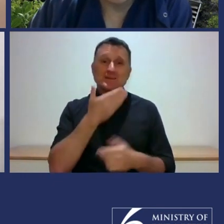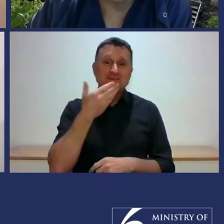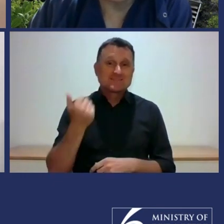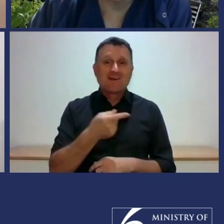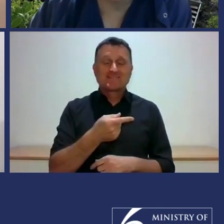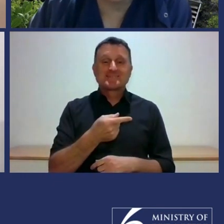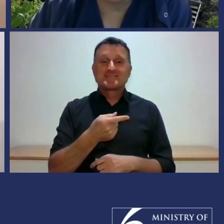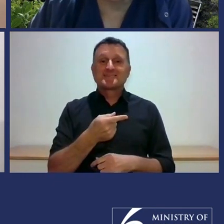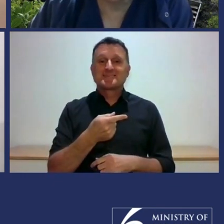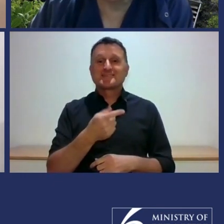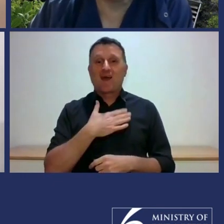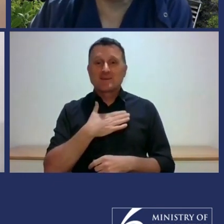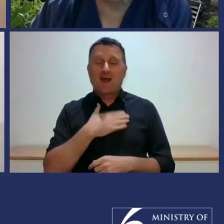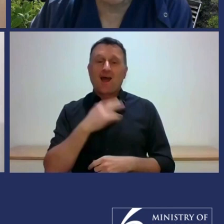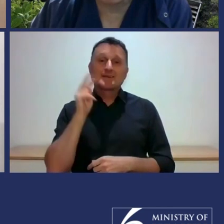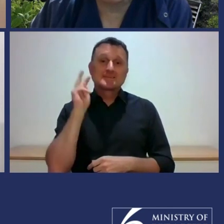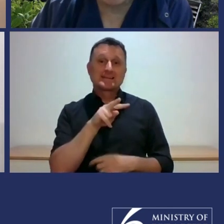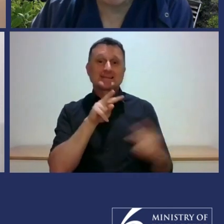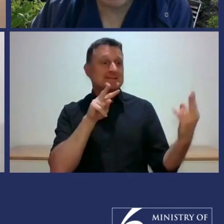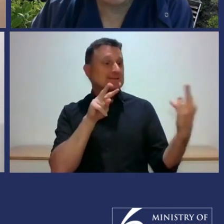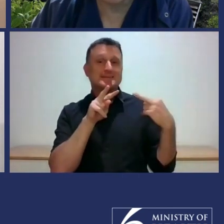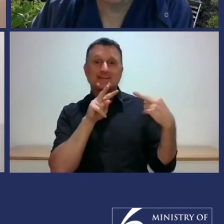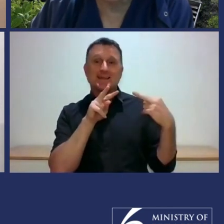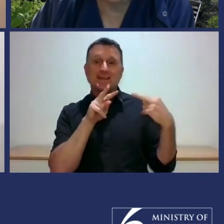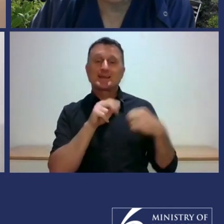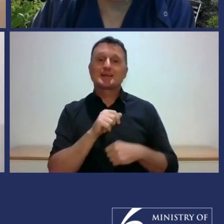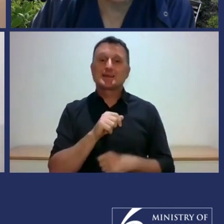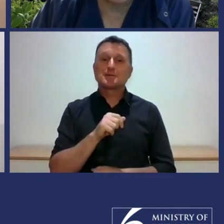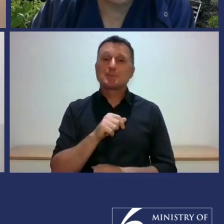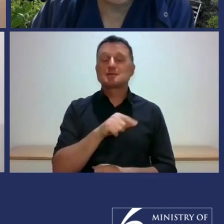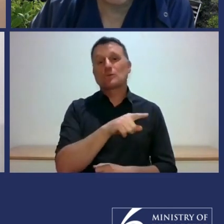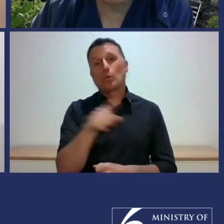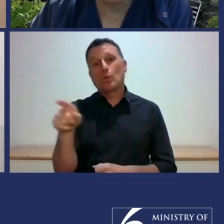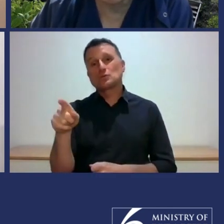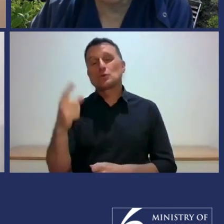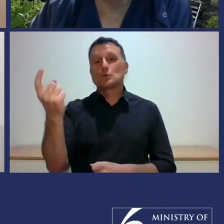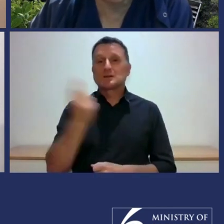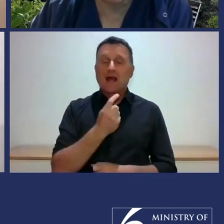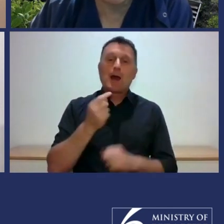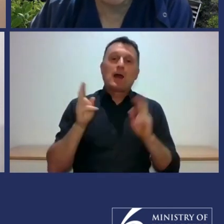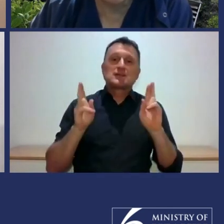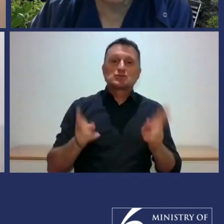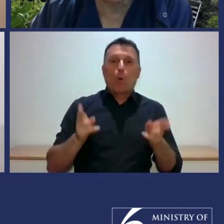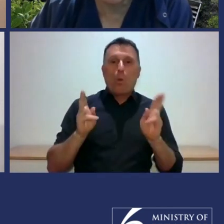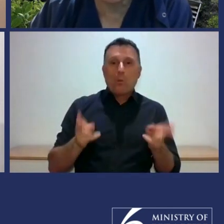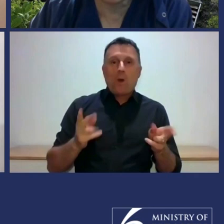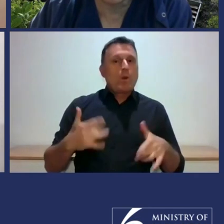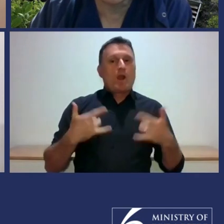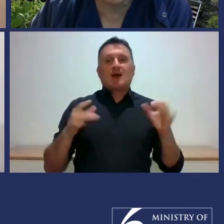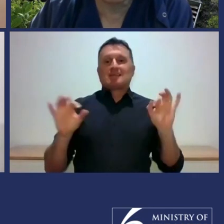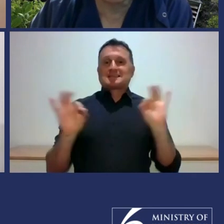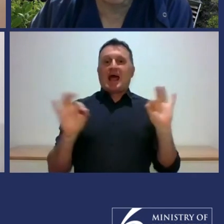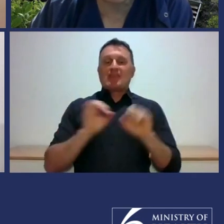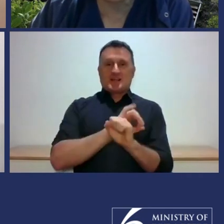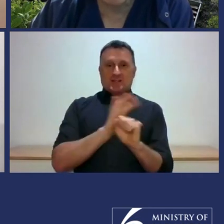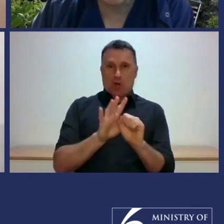my baby. I'd love to see you, you know, come in, have your baby under normal circumstances and not with COVID. But even if you